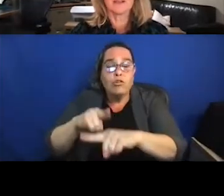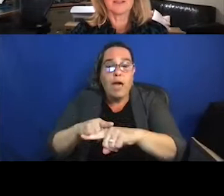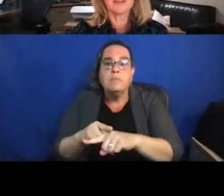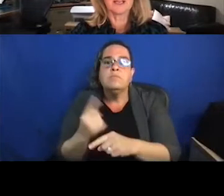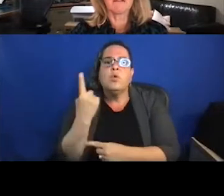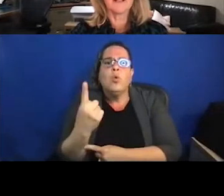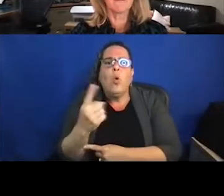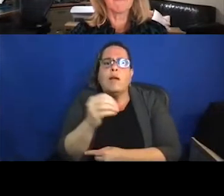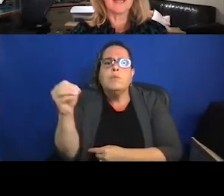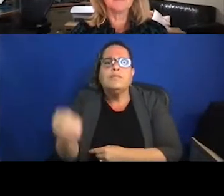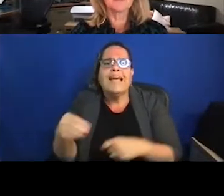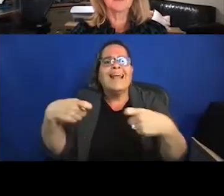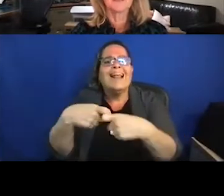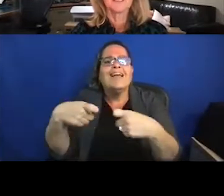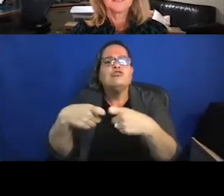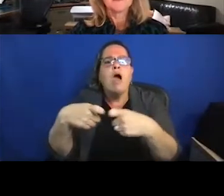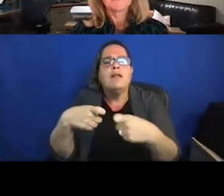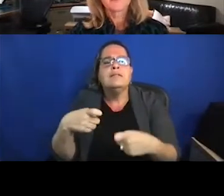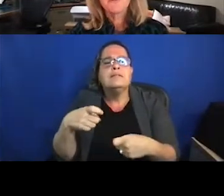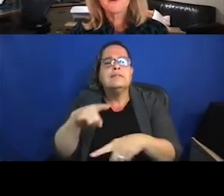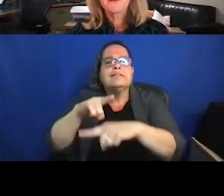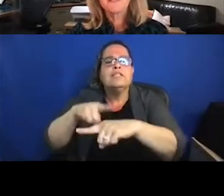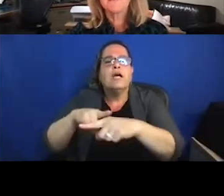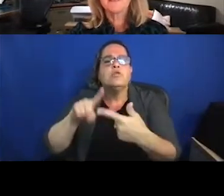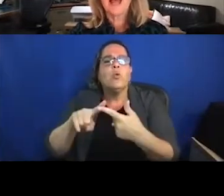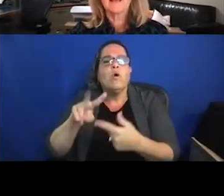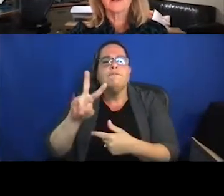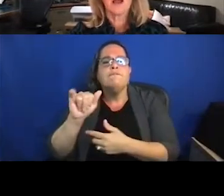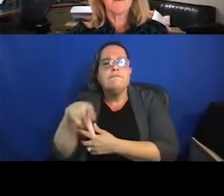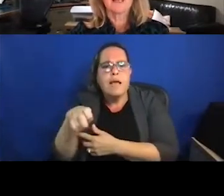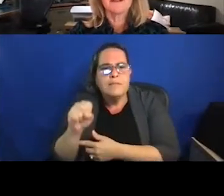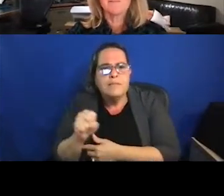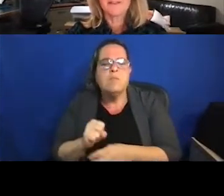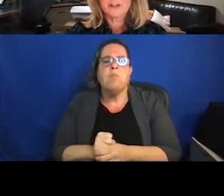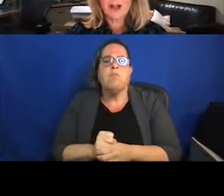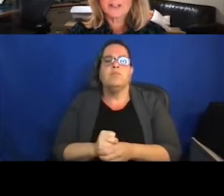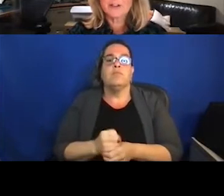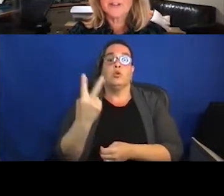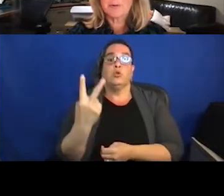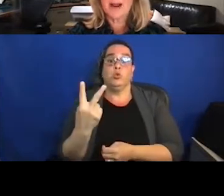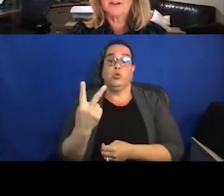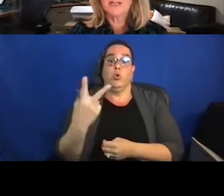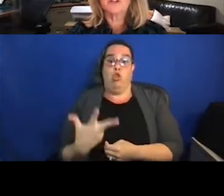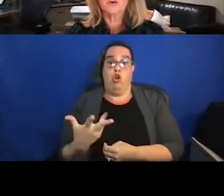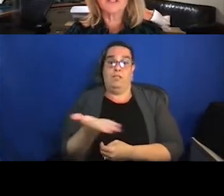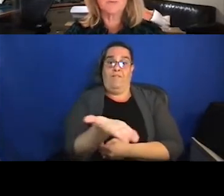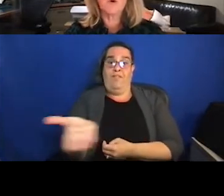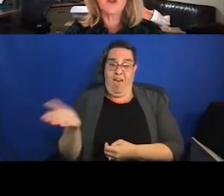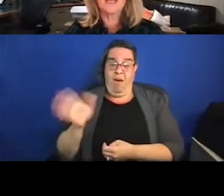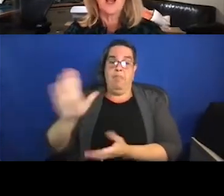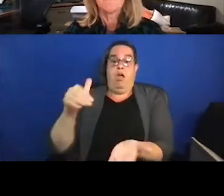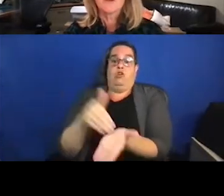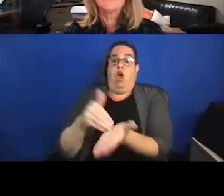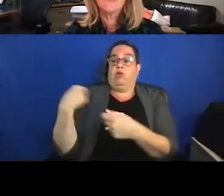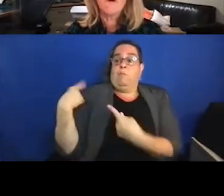83% smoked cigarettes, 33% said they smoked mini cigars, 7% smoked rollies or hand-rolled